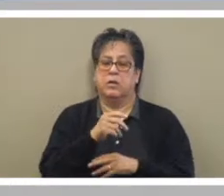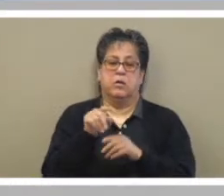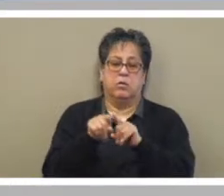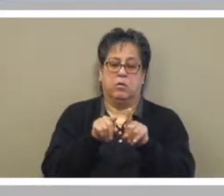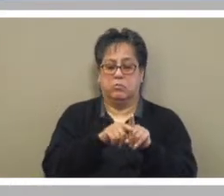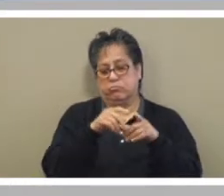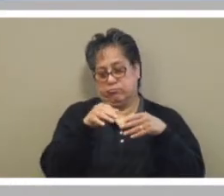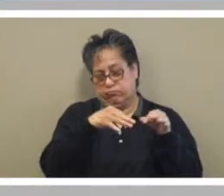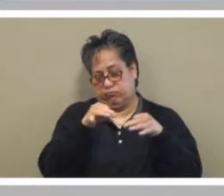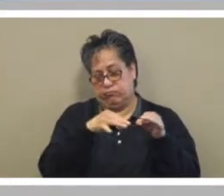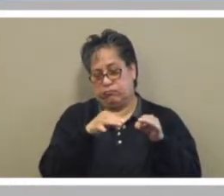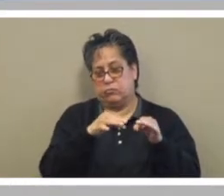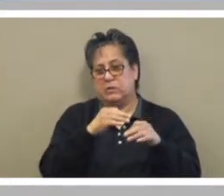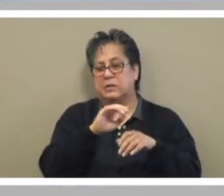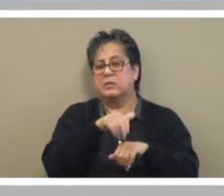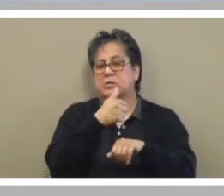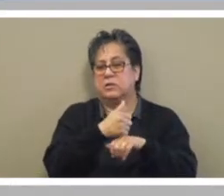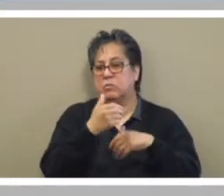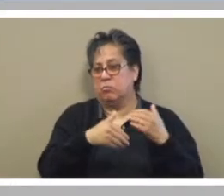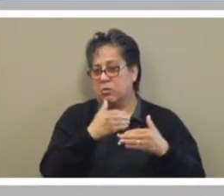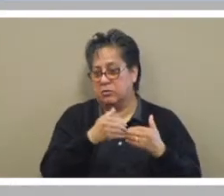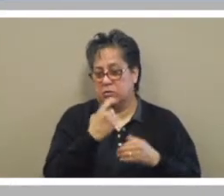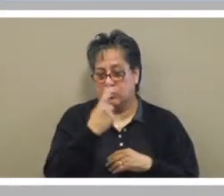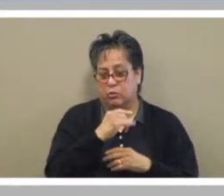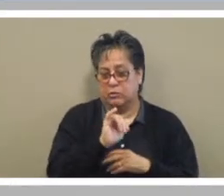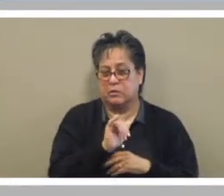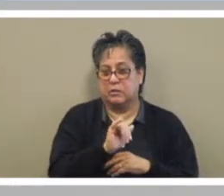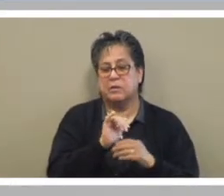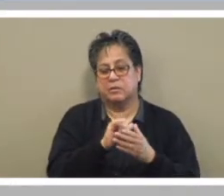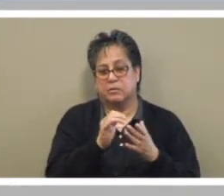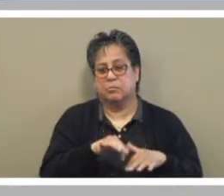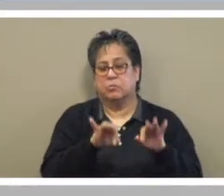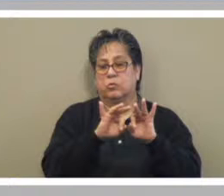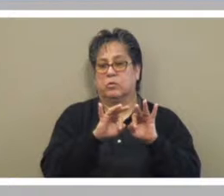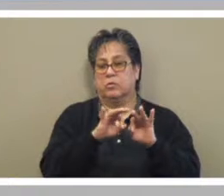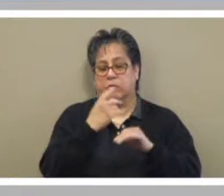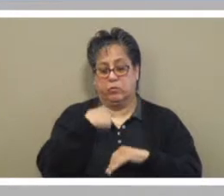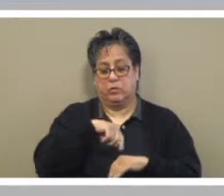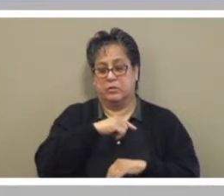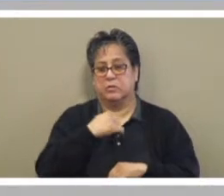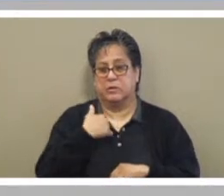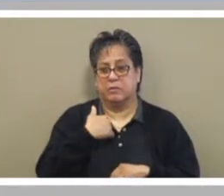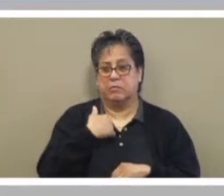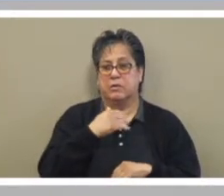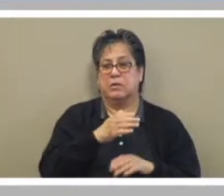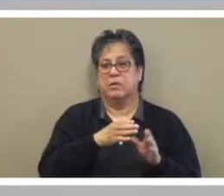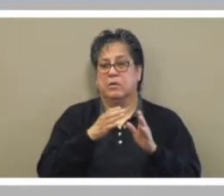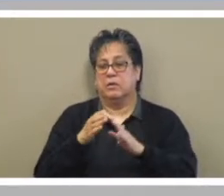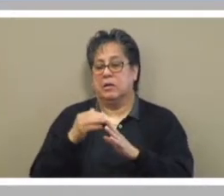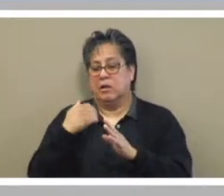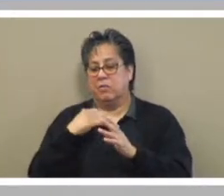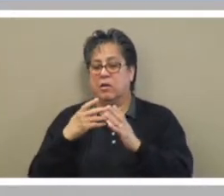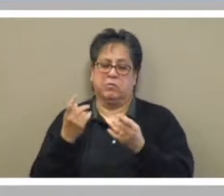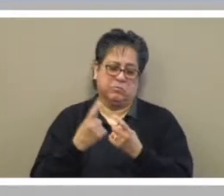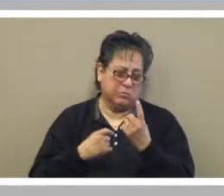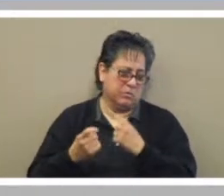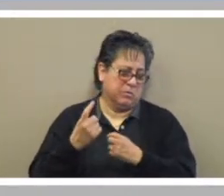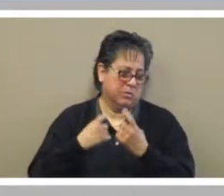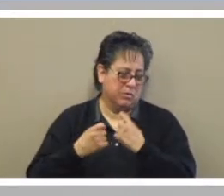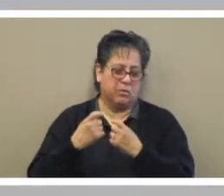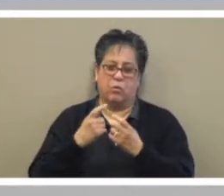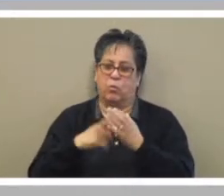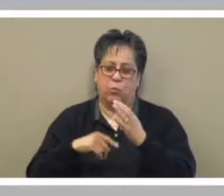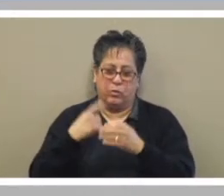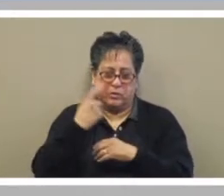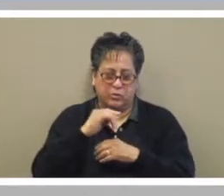explainer video of what the installation process looks like is really, really key and important for us to have, because we get a lot of questions about what that process is